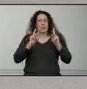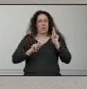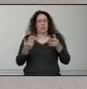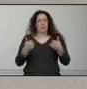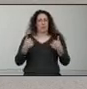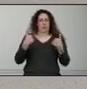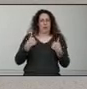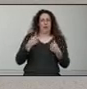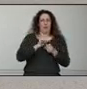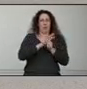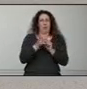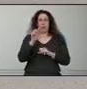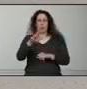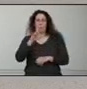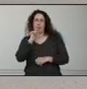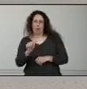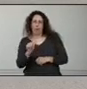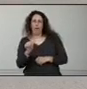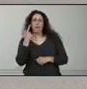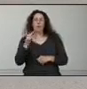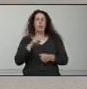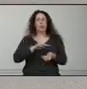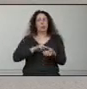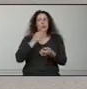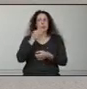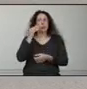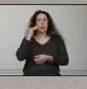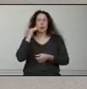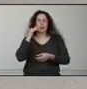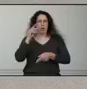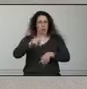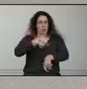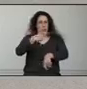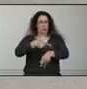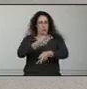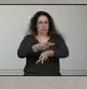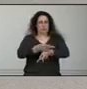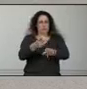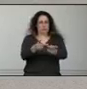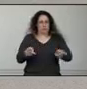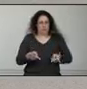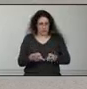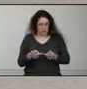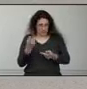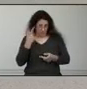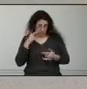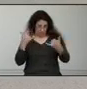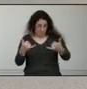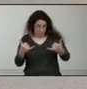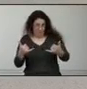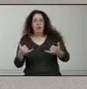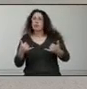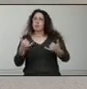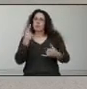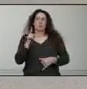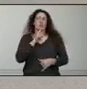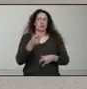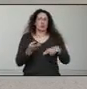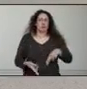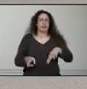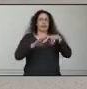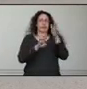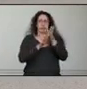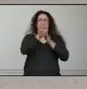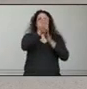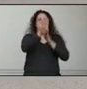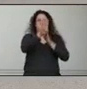that are occurring in nursing homes and other long-term care facilities. And right now, we are certainly experiencing an increase in the number of